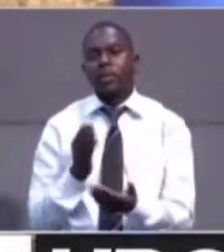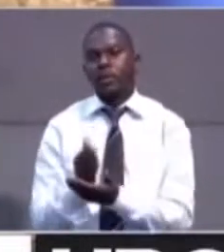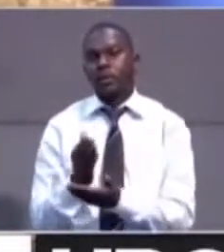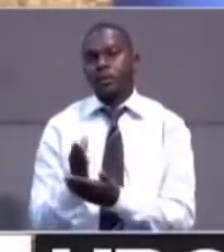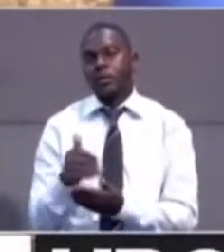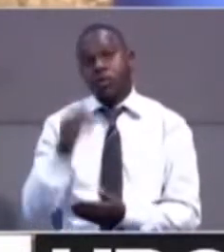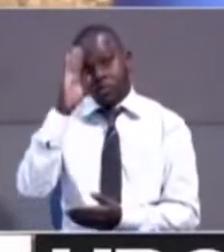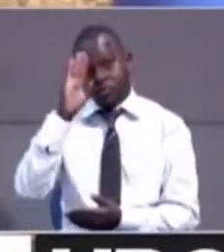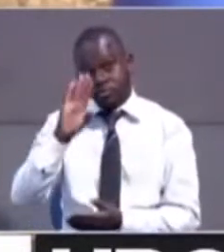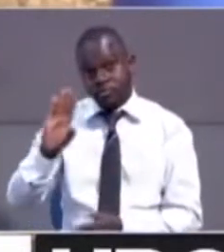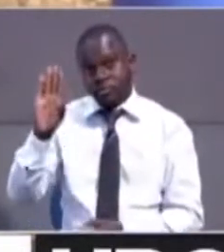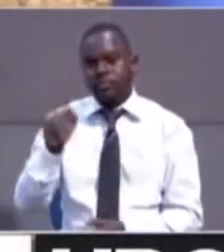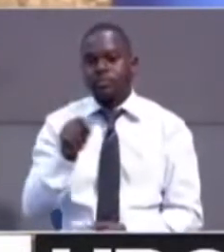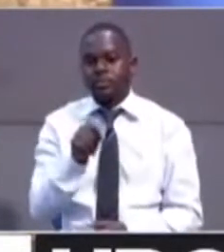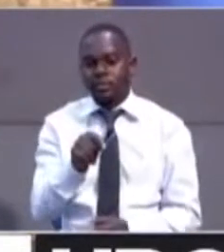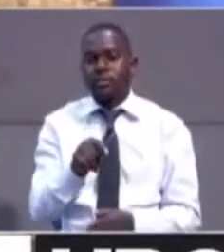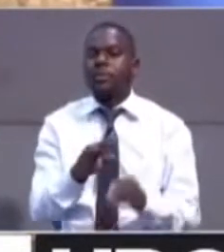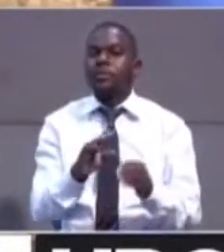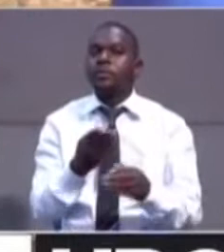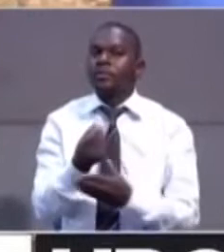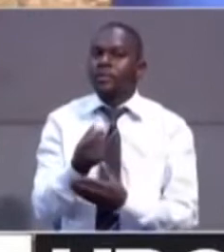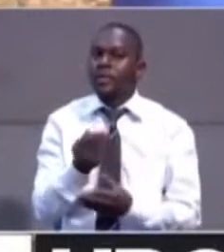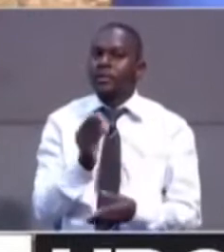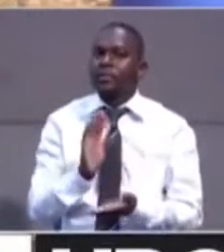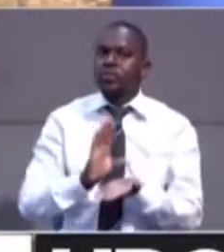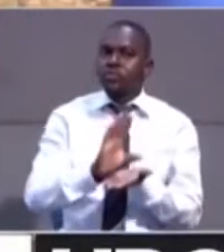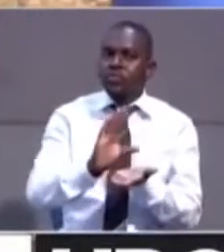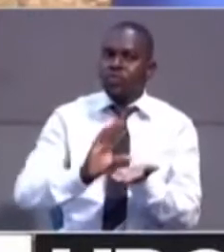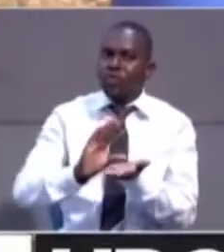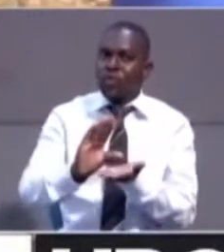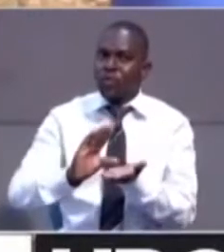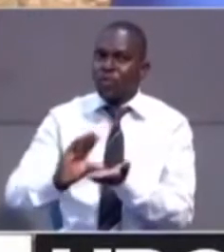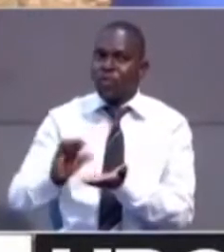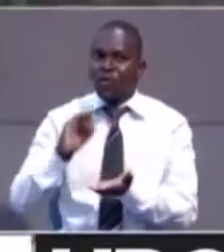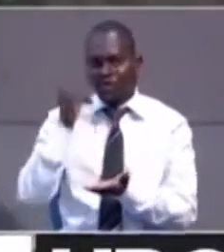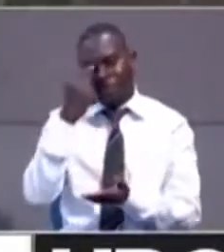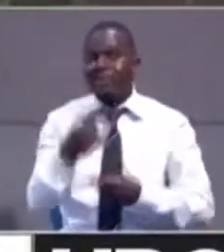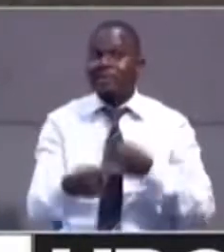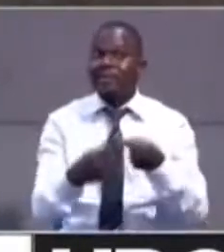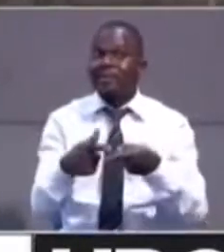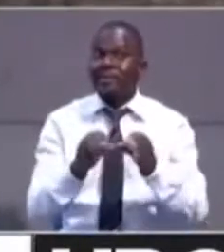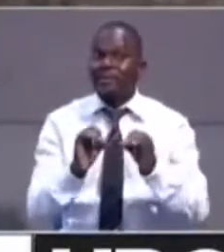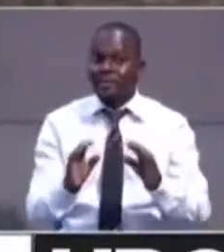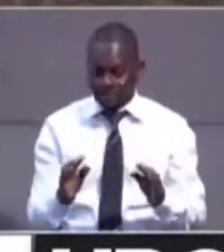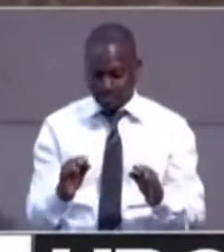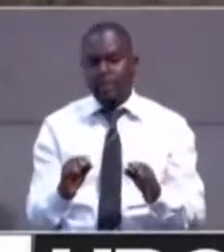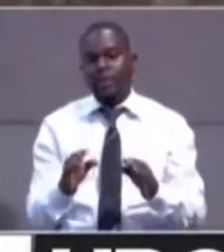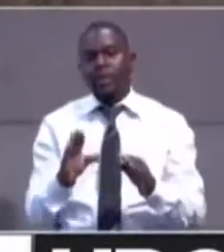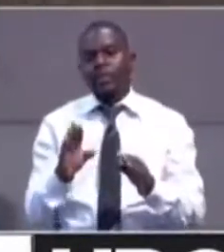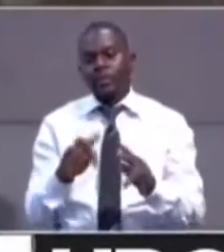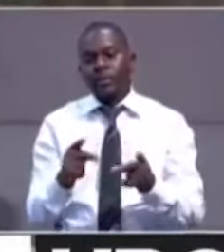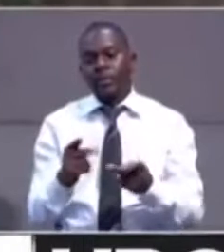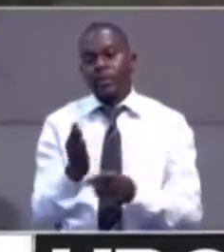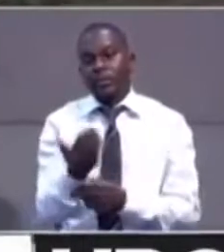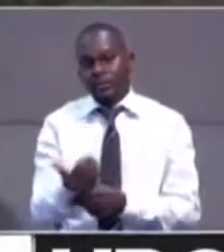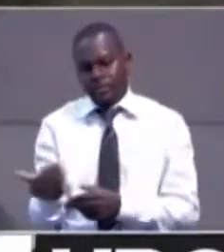And of course, we all know that that financial contribution from government is not sustainable. Prosecuting places